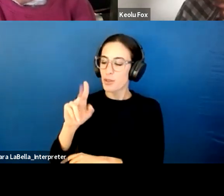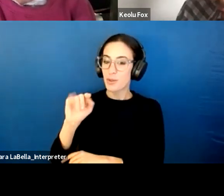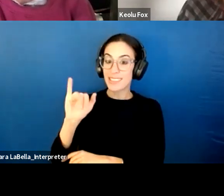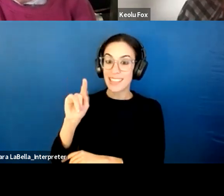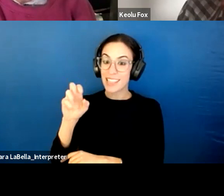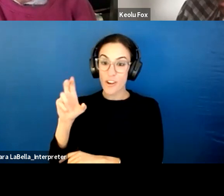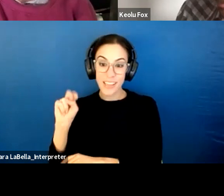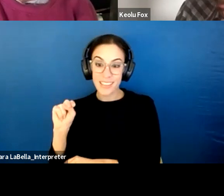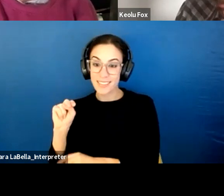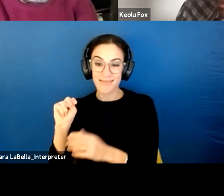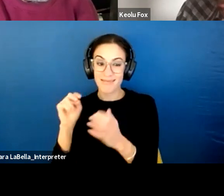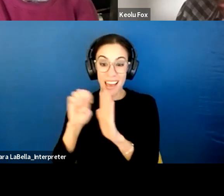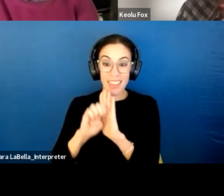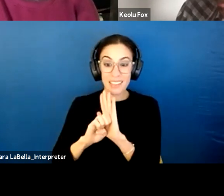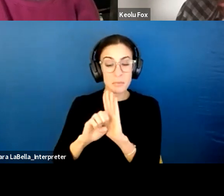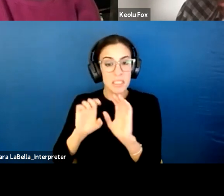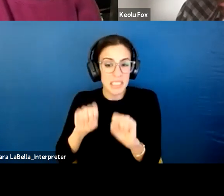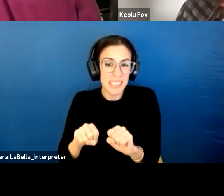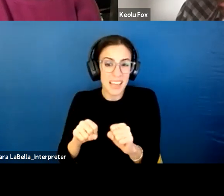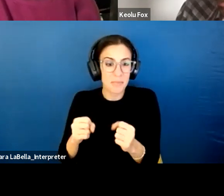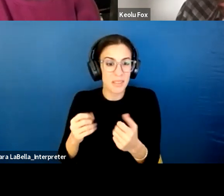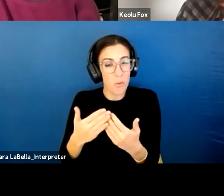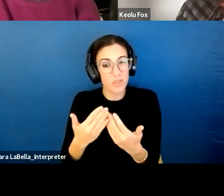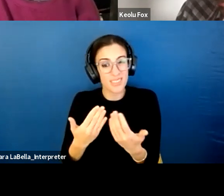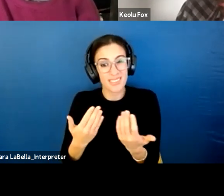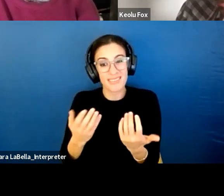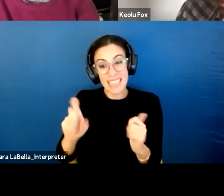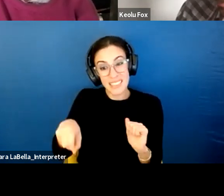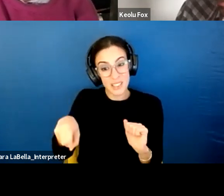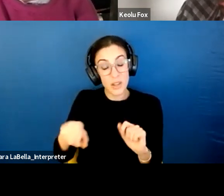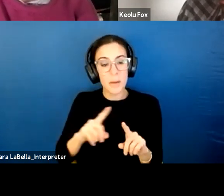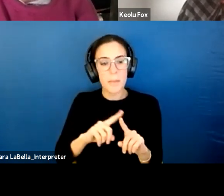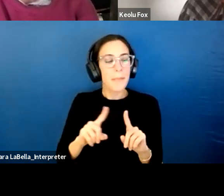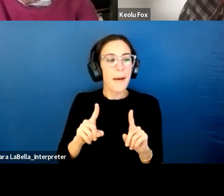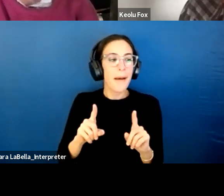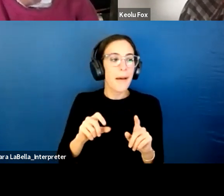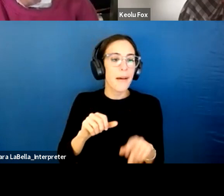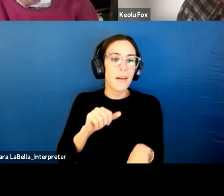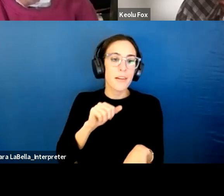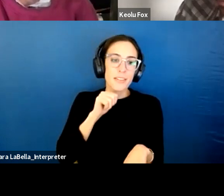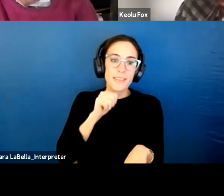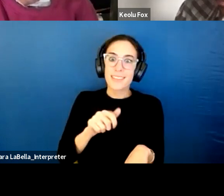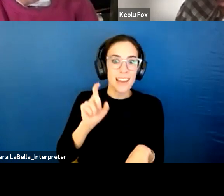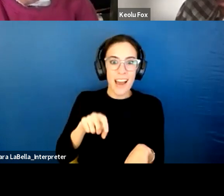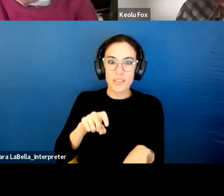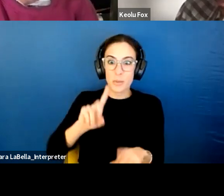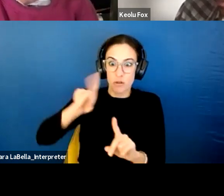of almost necessary, but not have sort of a ham-fisted utilitarian ethics, right?